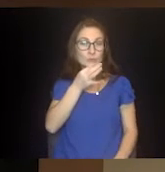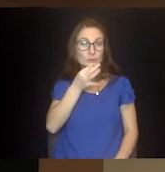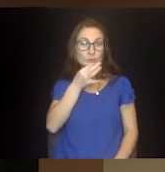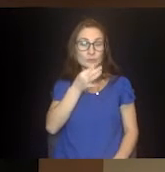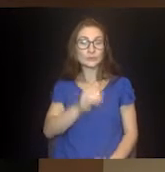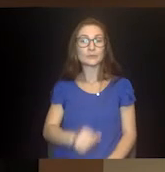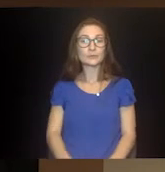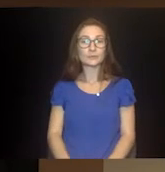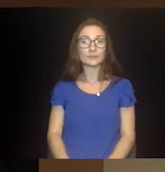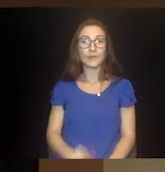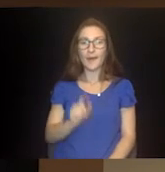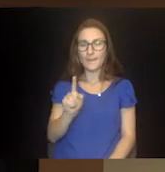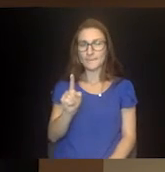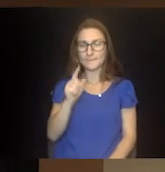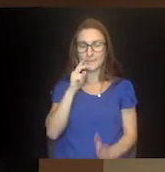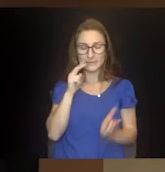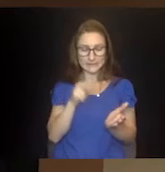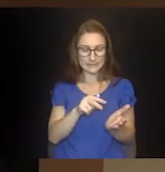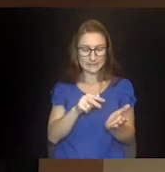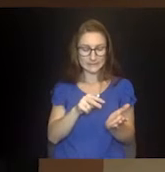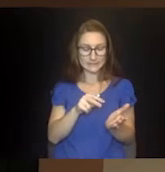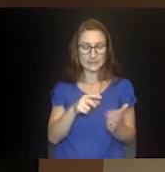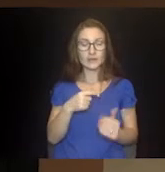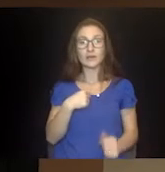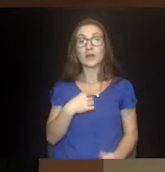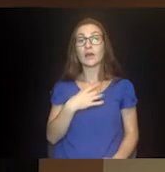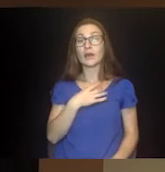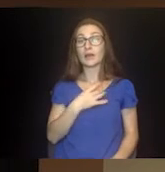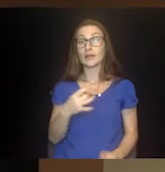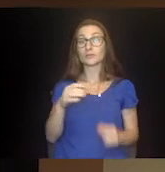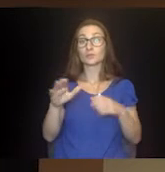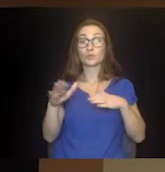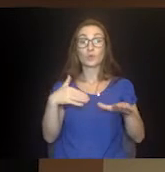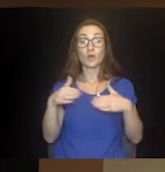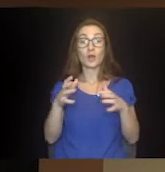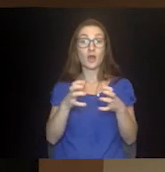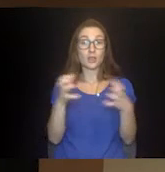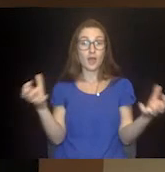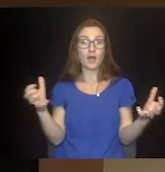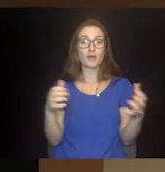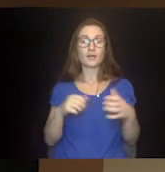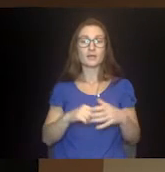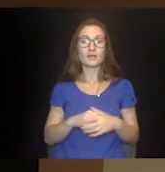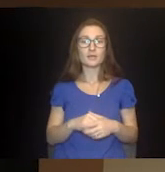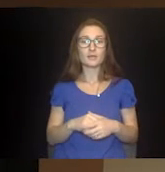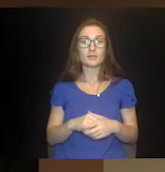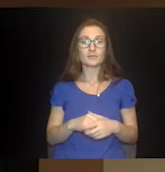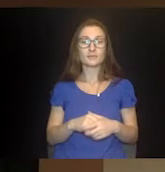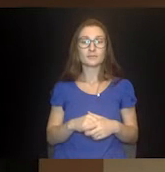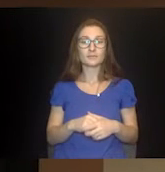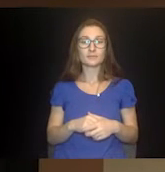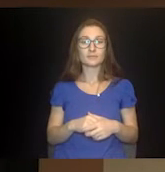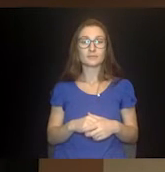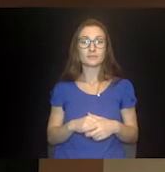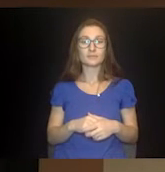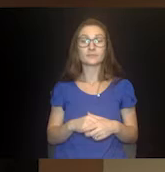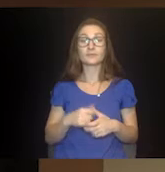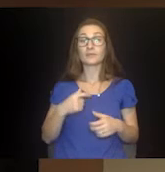again soon. Um, let's see here. I like to walk. I like walk at Turkey